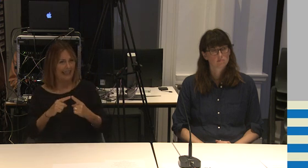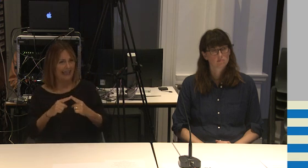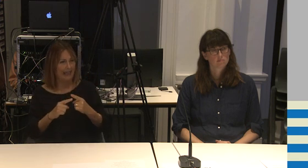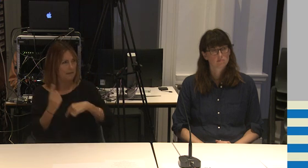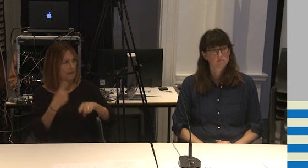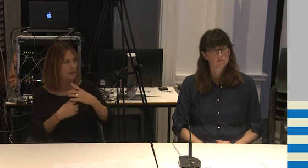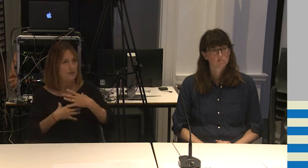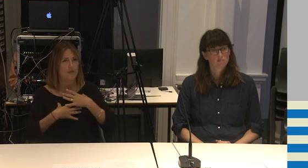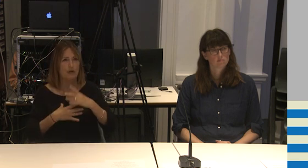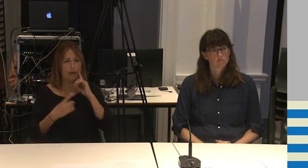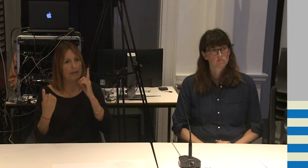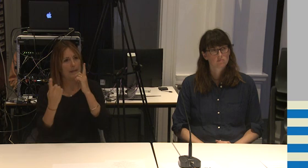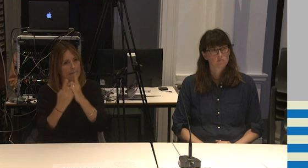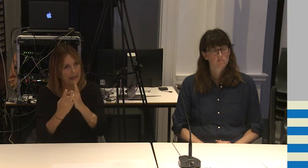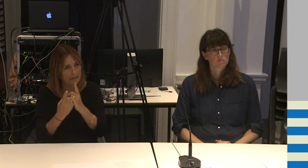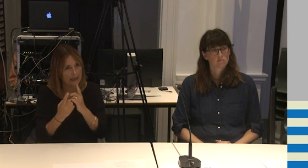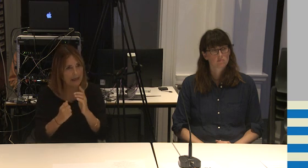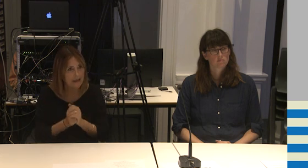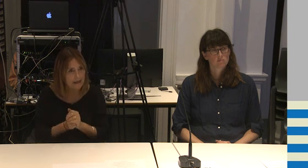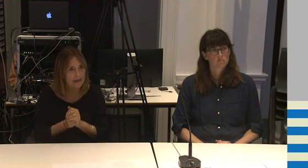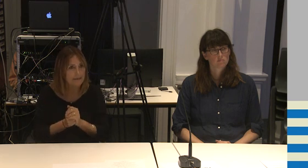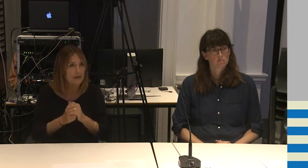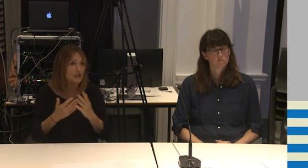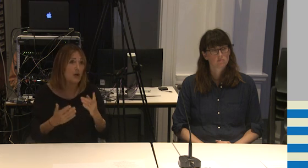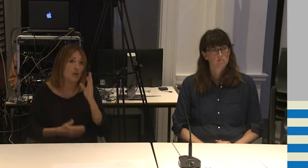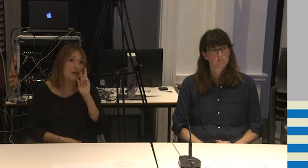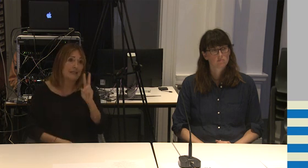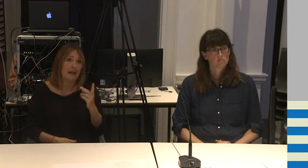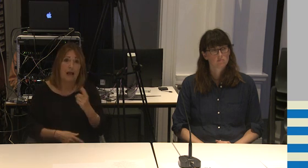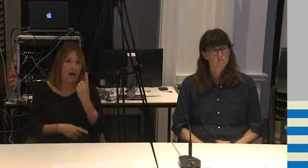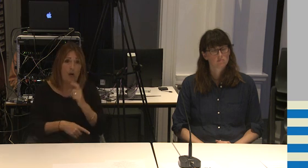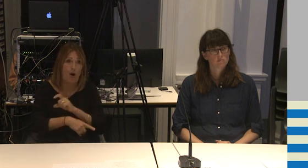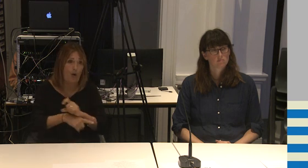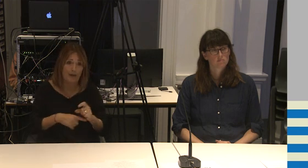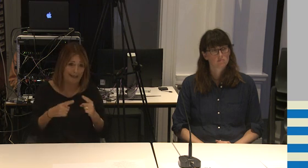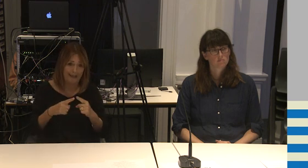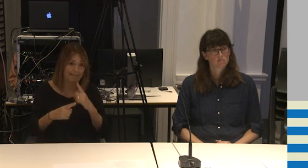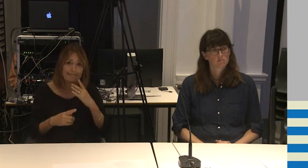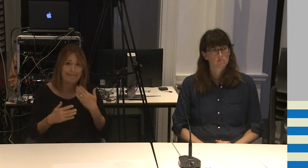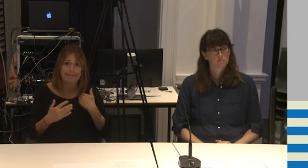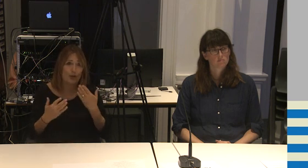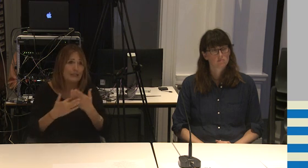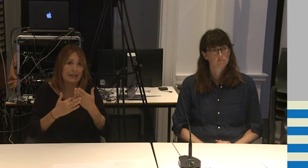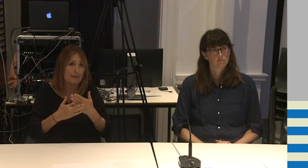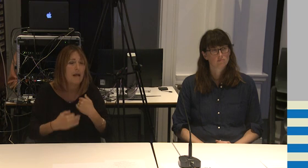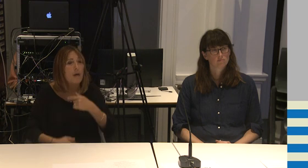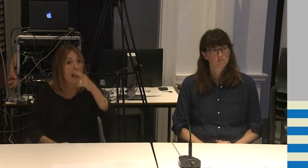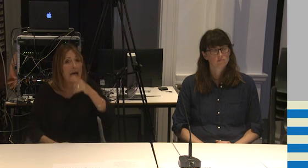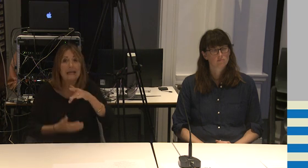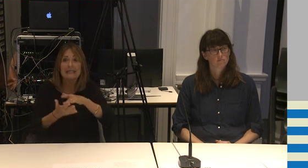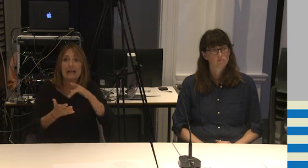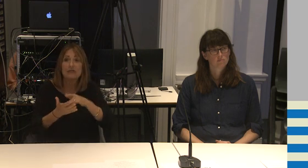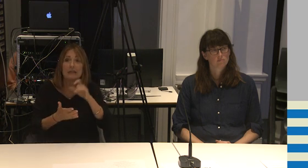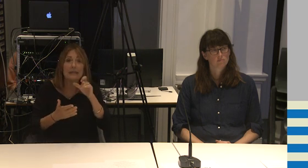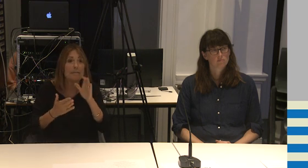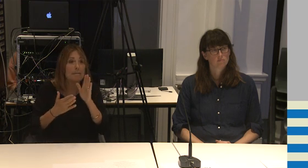meet me. But I think you can guess which course didn't make it accessible for me. I was really lucky with Central St. Martin's